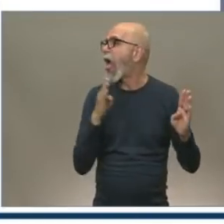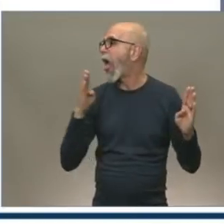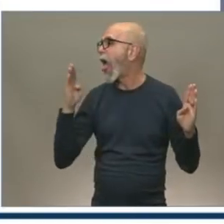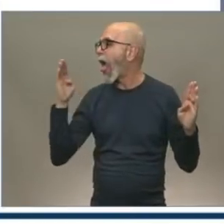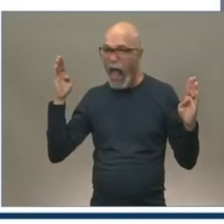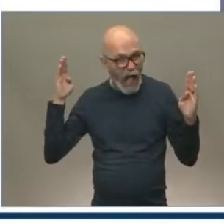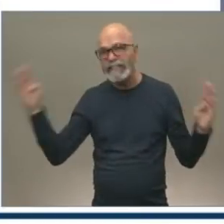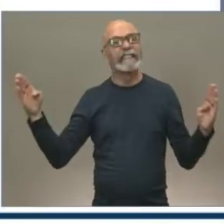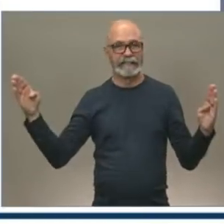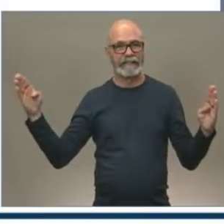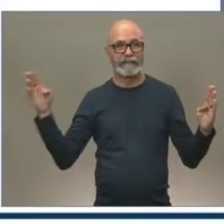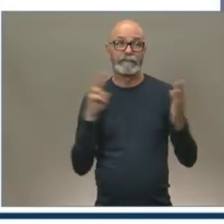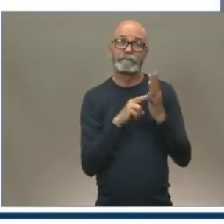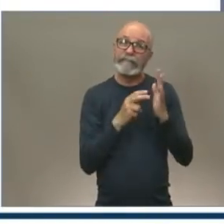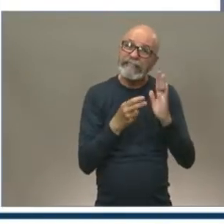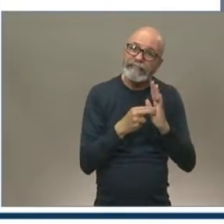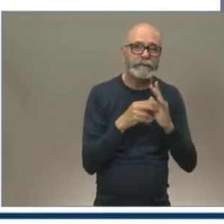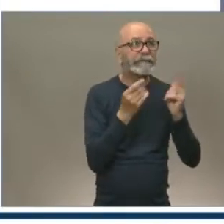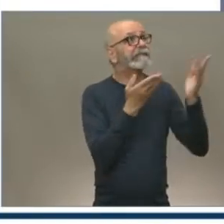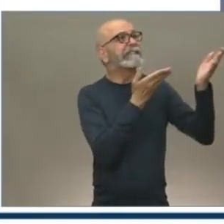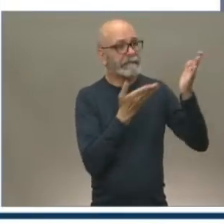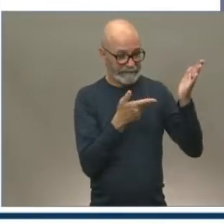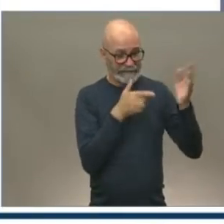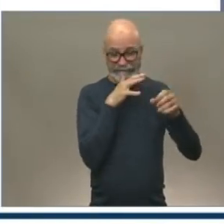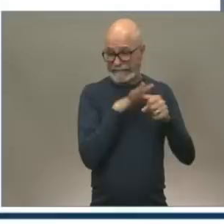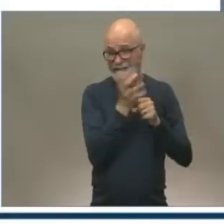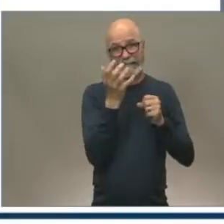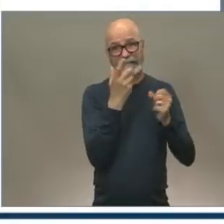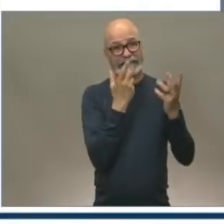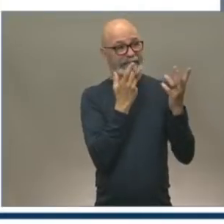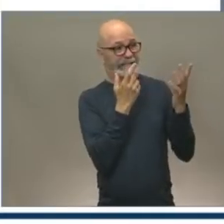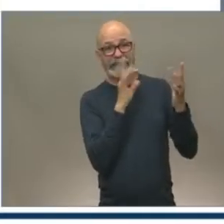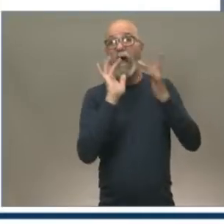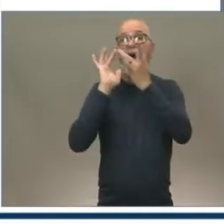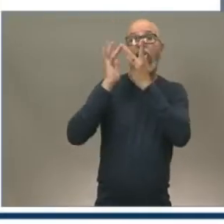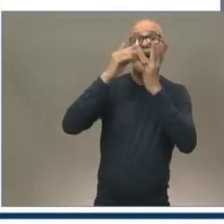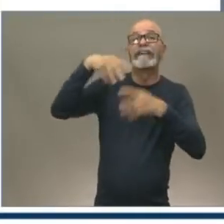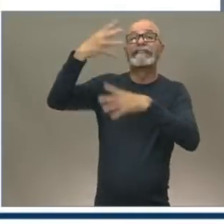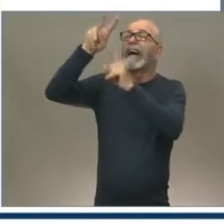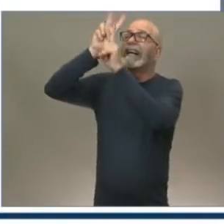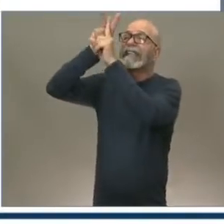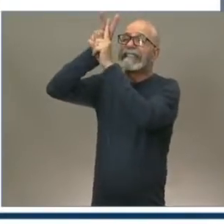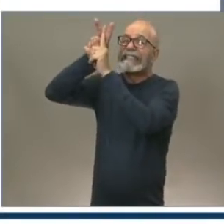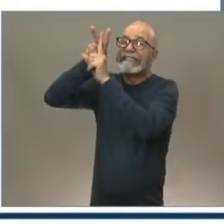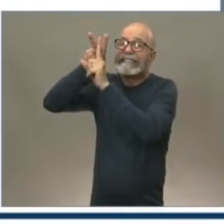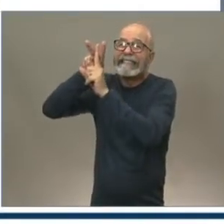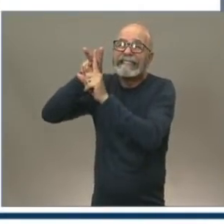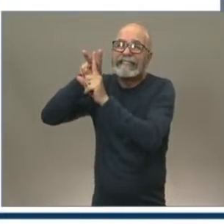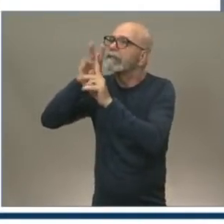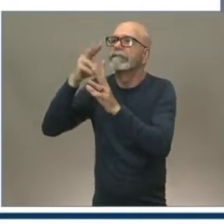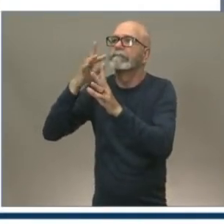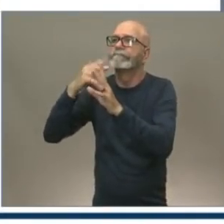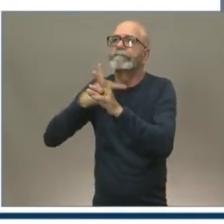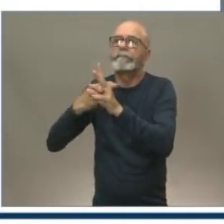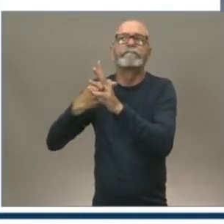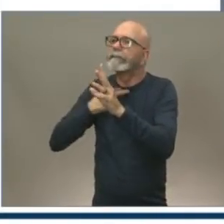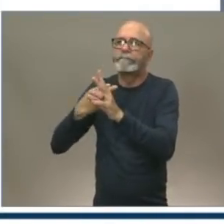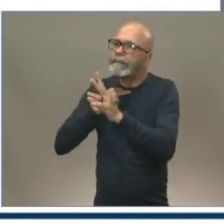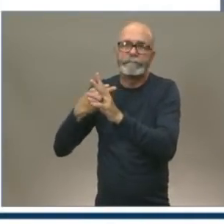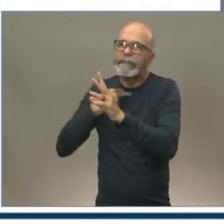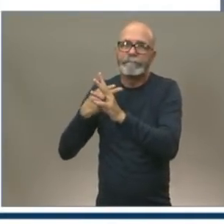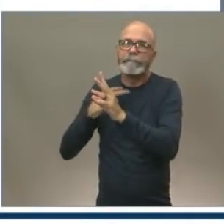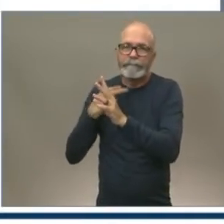now could mean that when you go online to book, you may not be able to book, but come back again, and rest assured you will have an